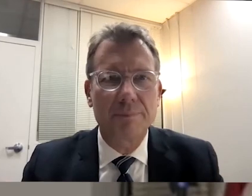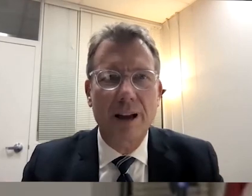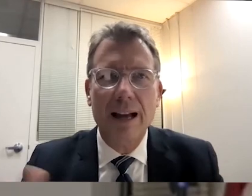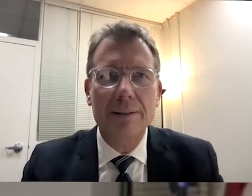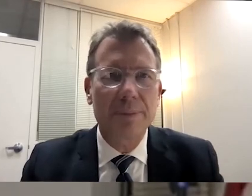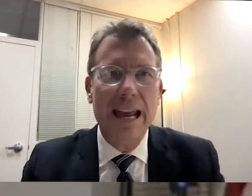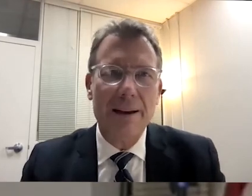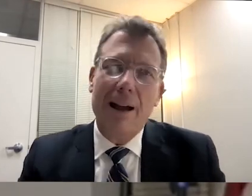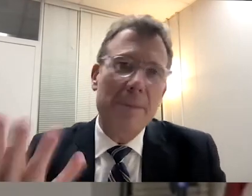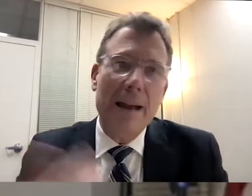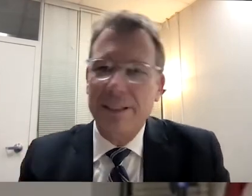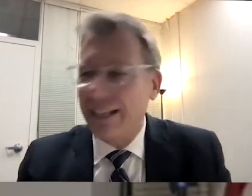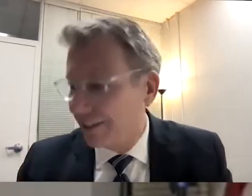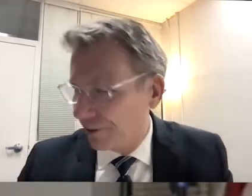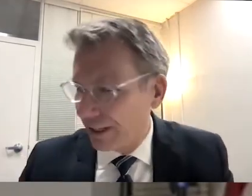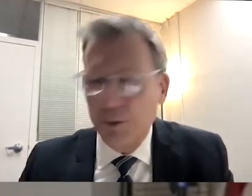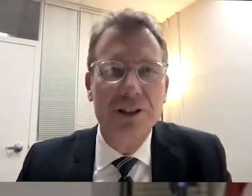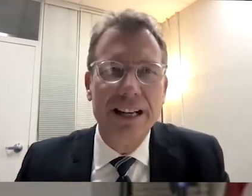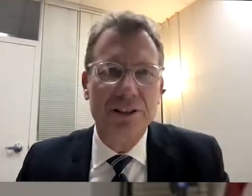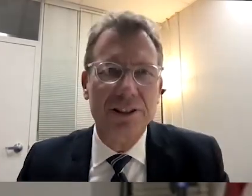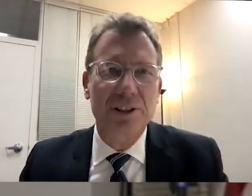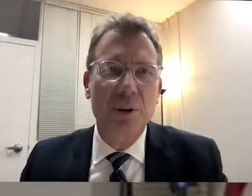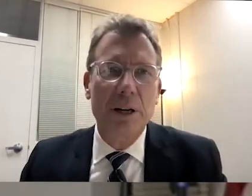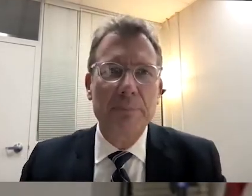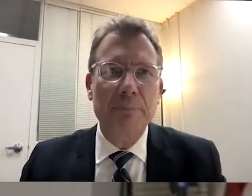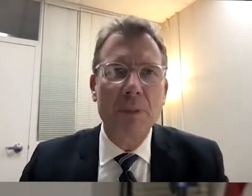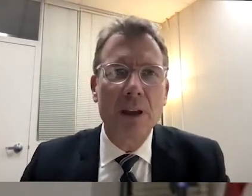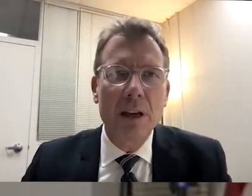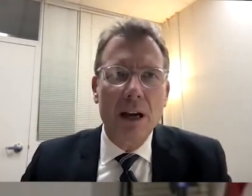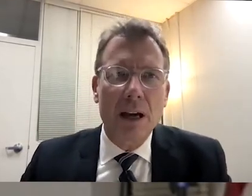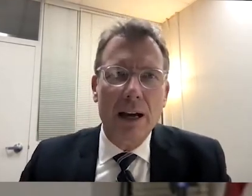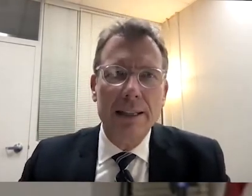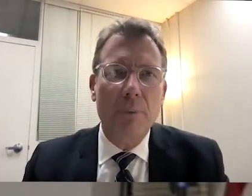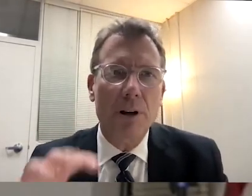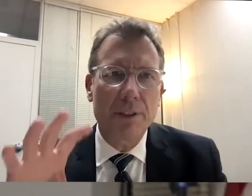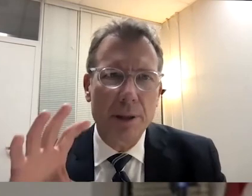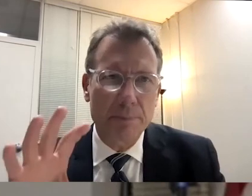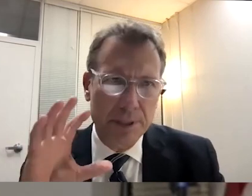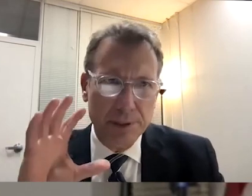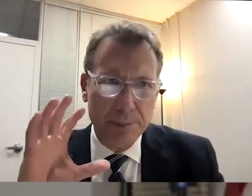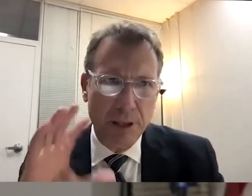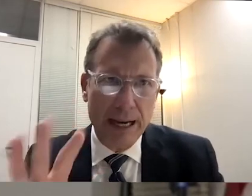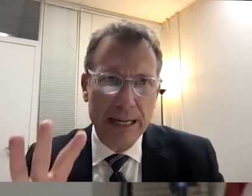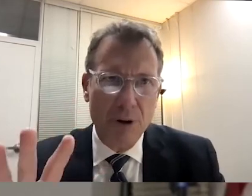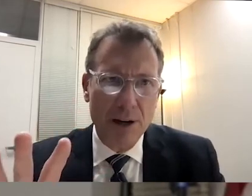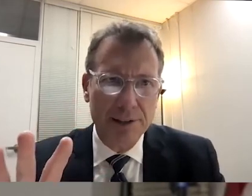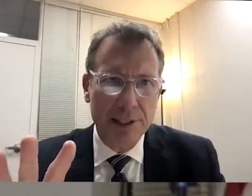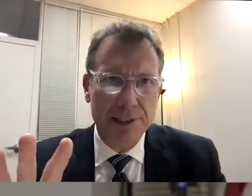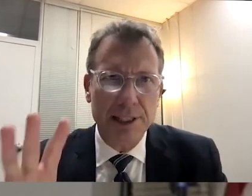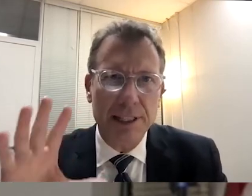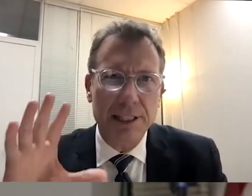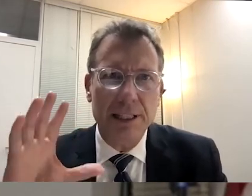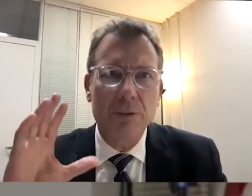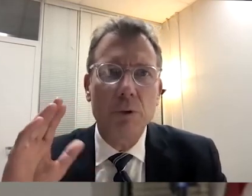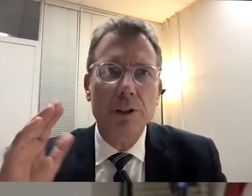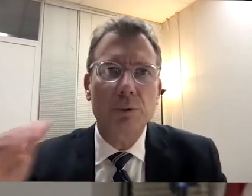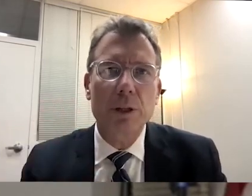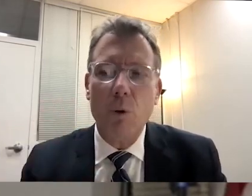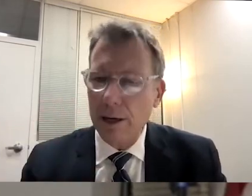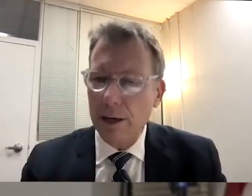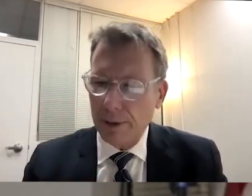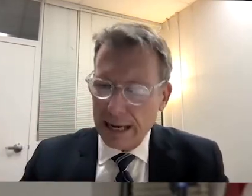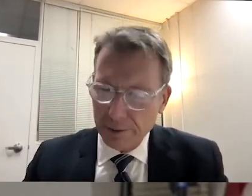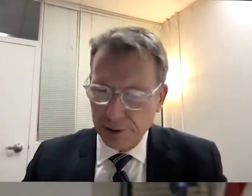I'm happy to answer that question, actually. So I think part of this planning process,